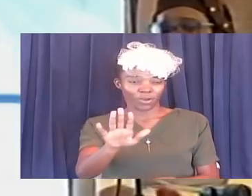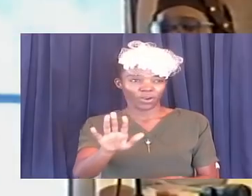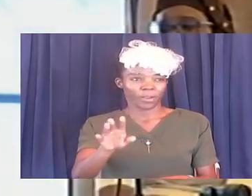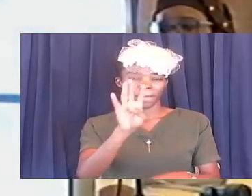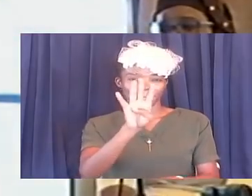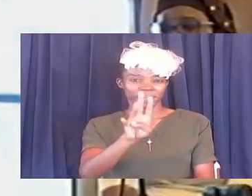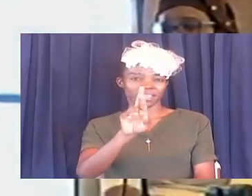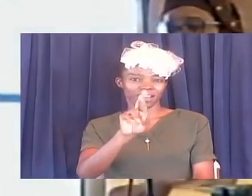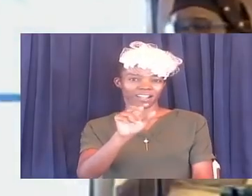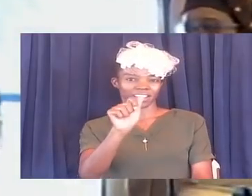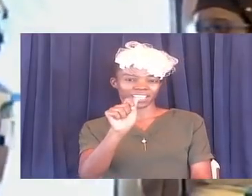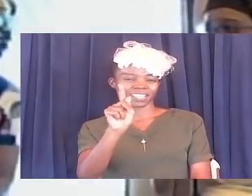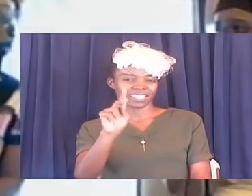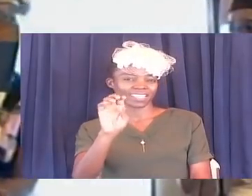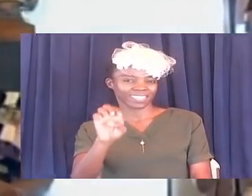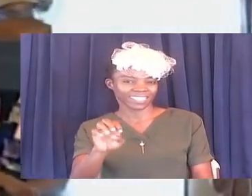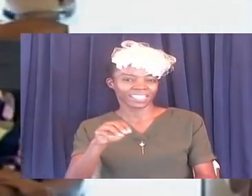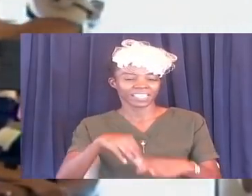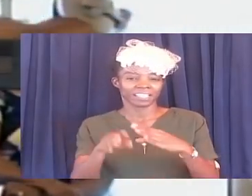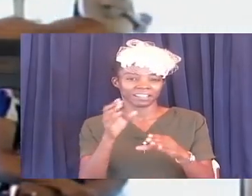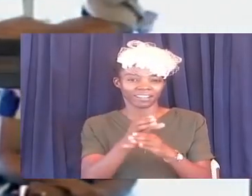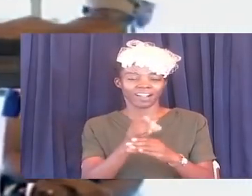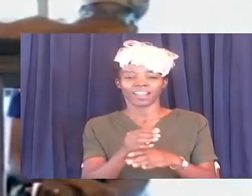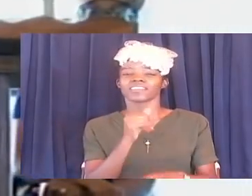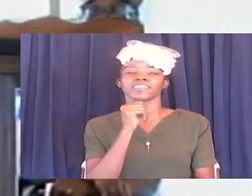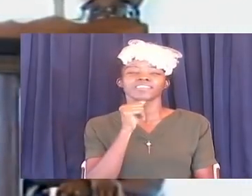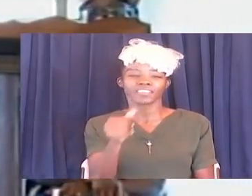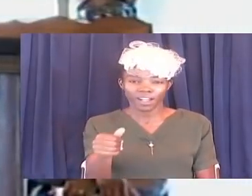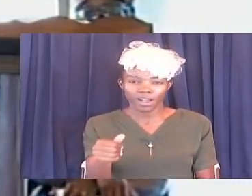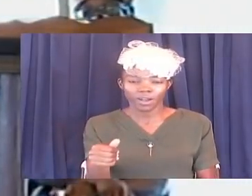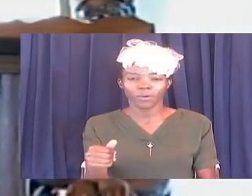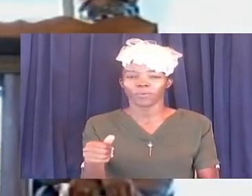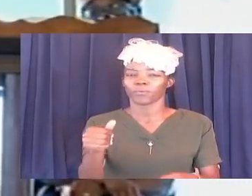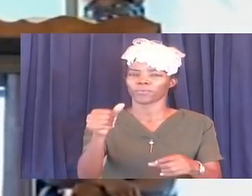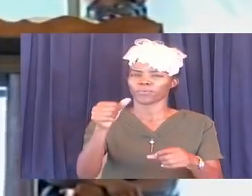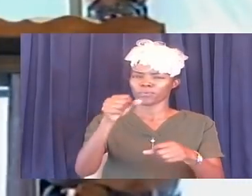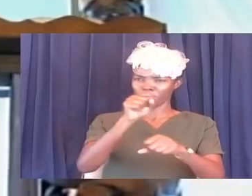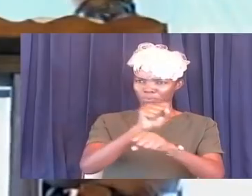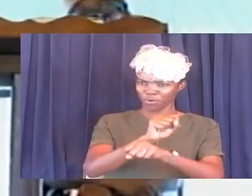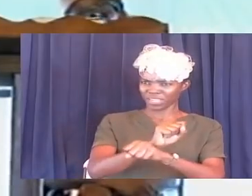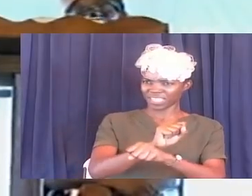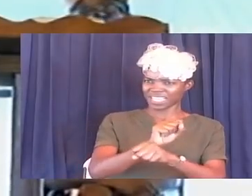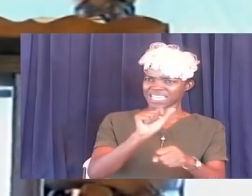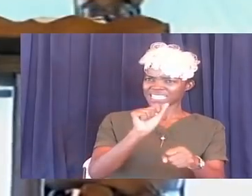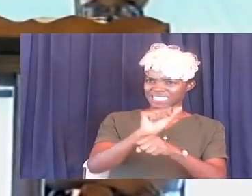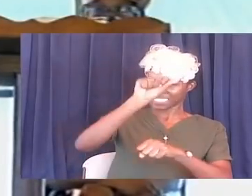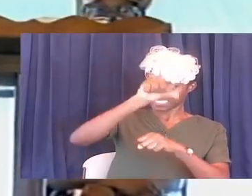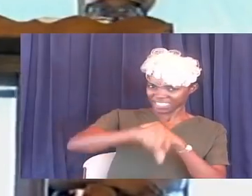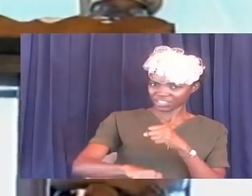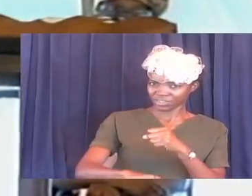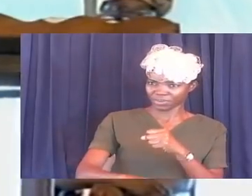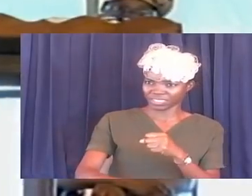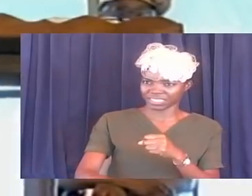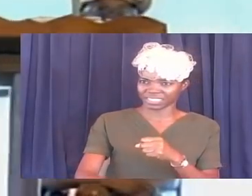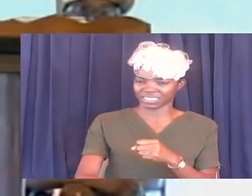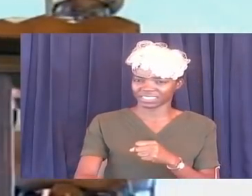And the thing about it, I was looking, the master cylinder is never what them bleed.